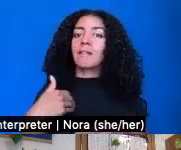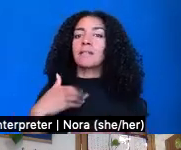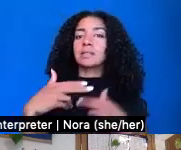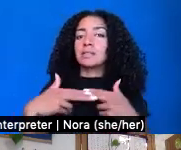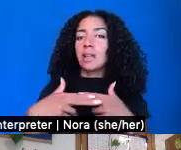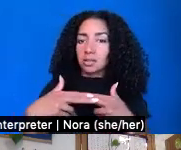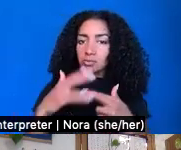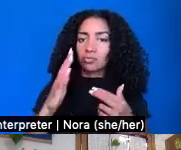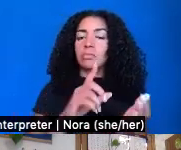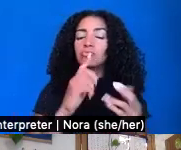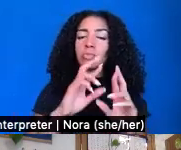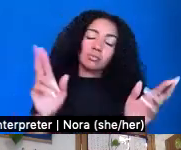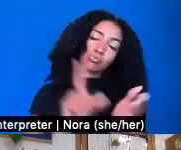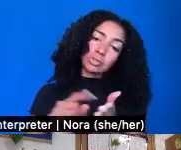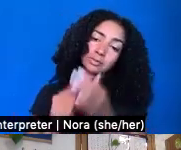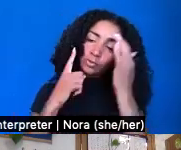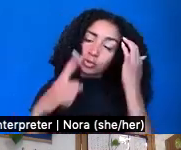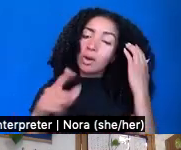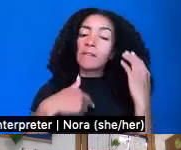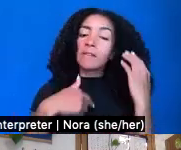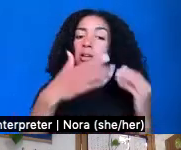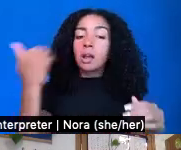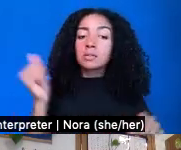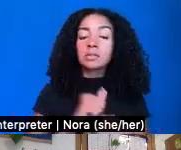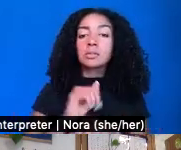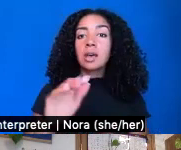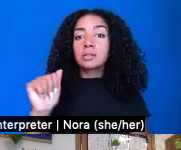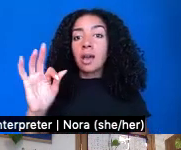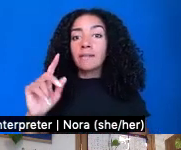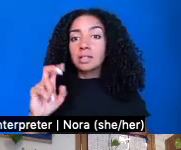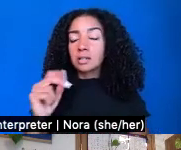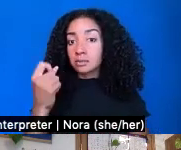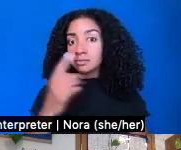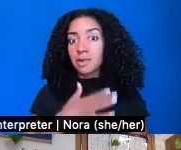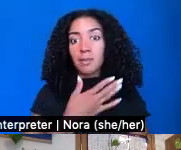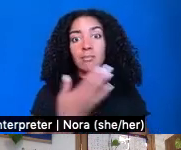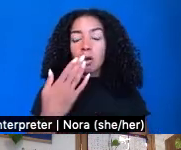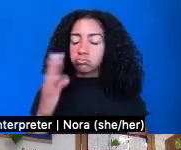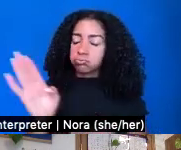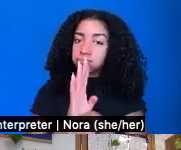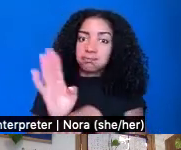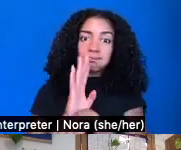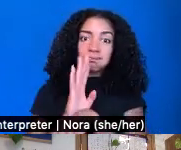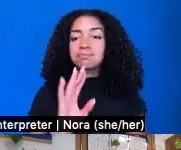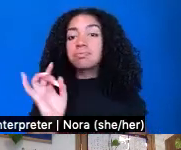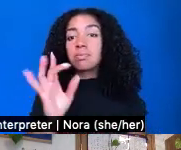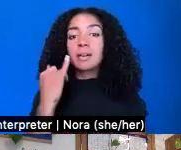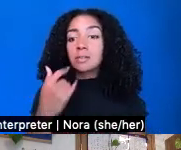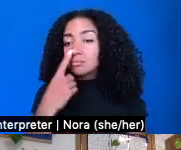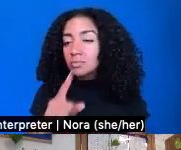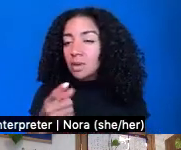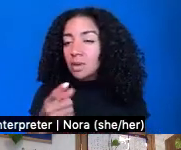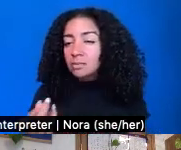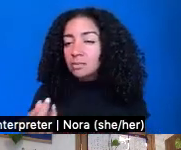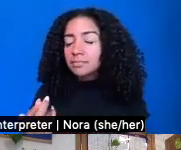an incredibly busy morning. If you give me a chance in a little while, I can,